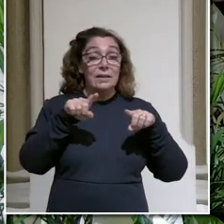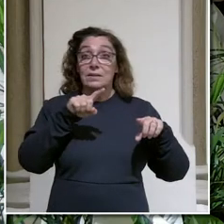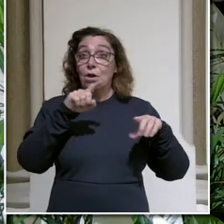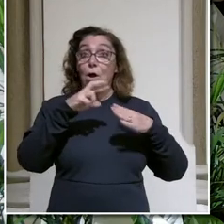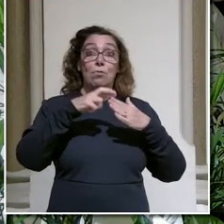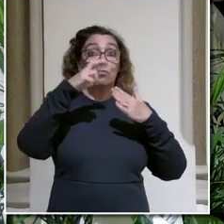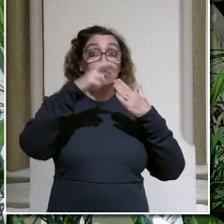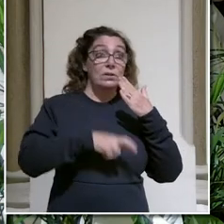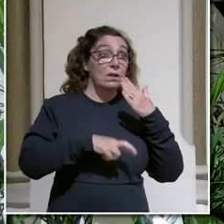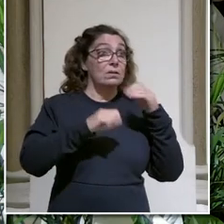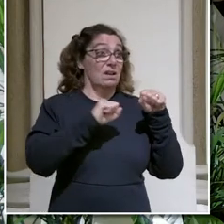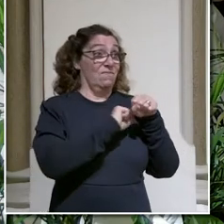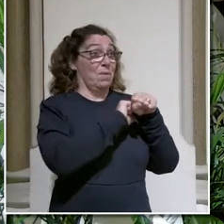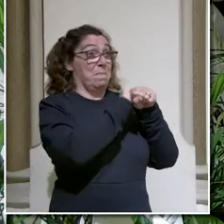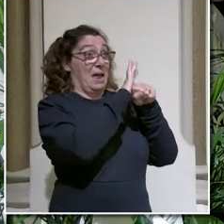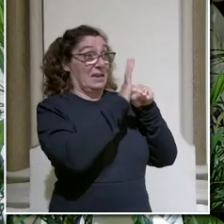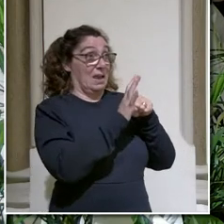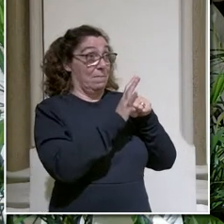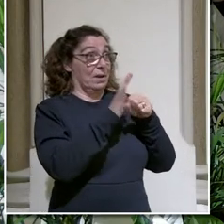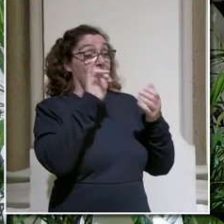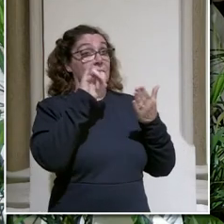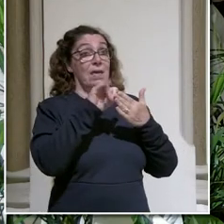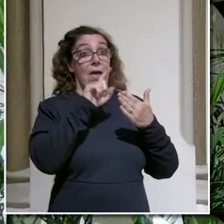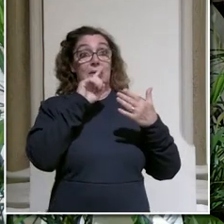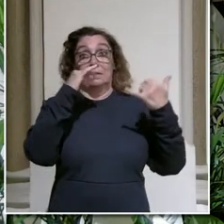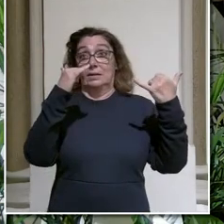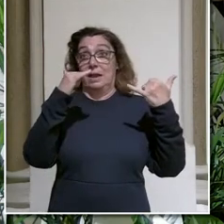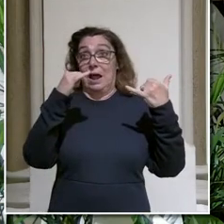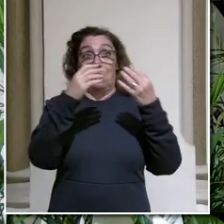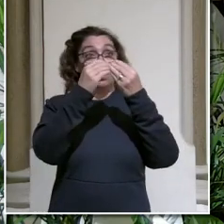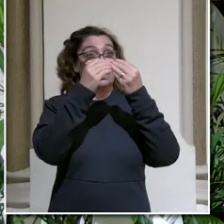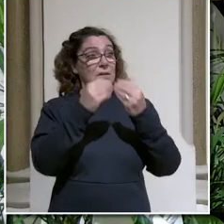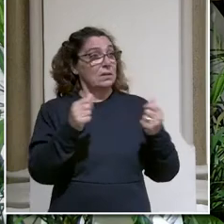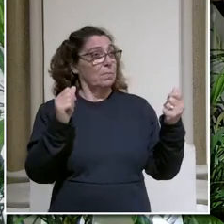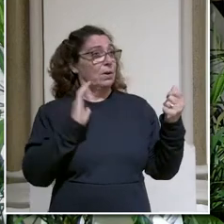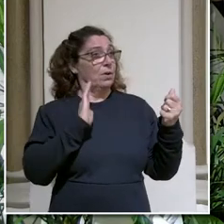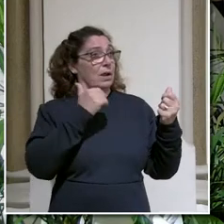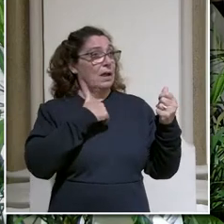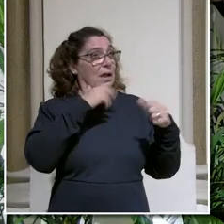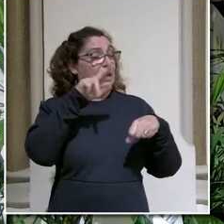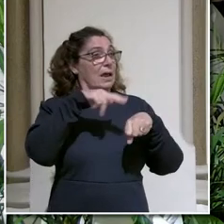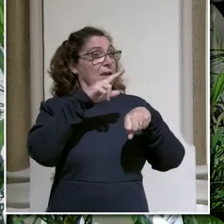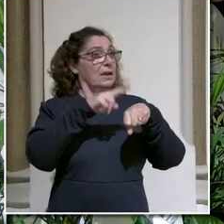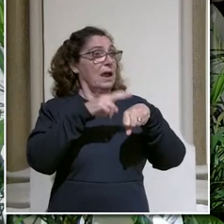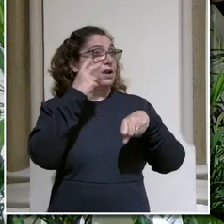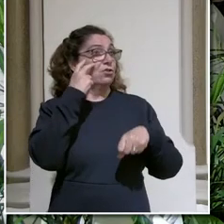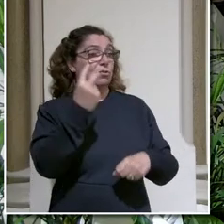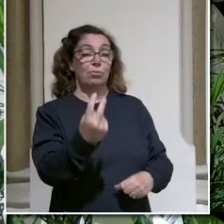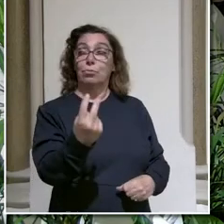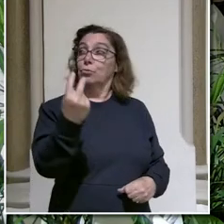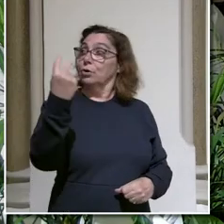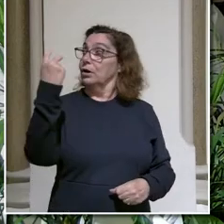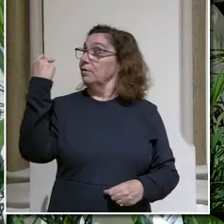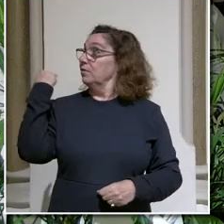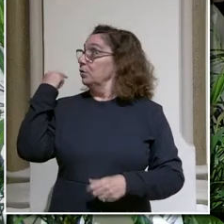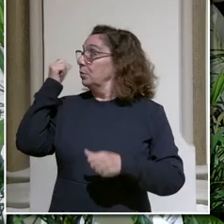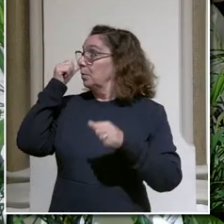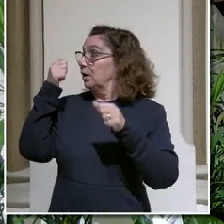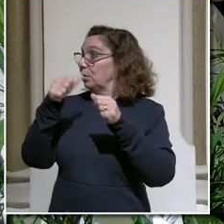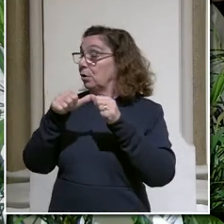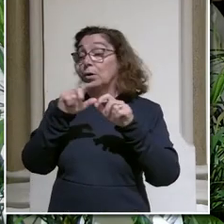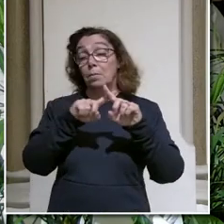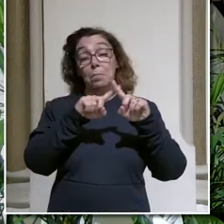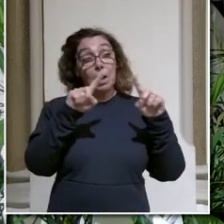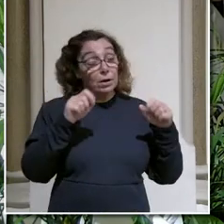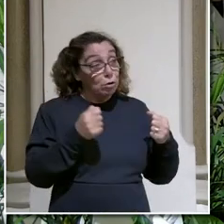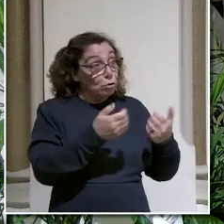pandemic that is now fast disappearing in our national rearview mirror. But you